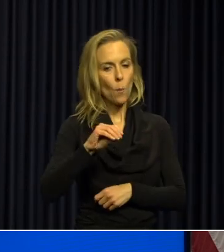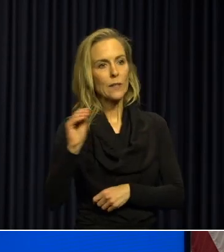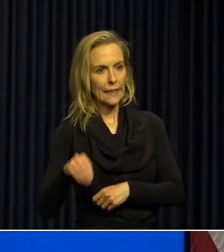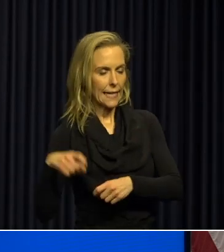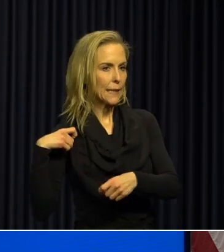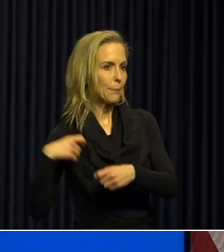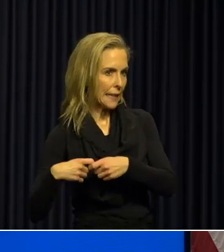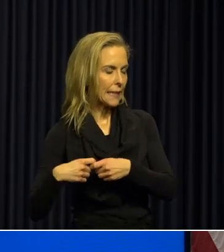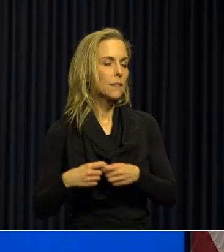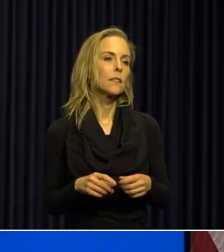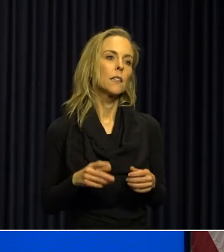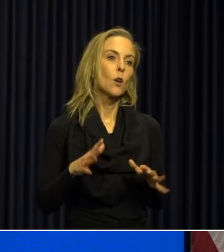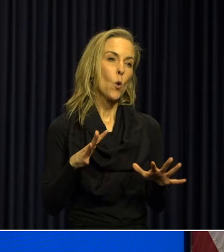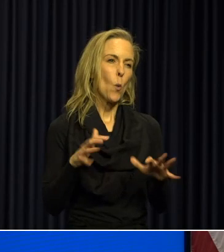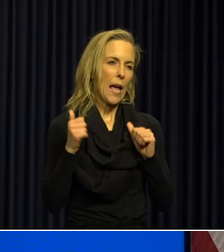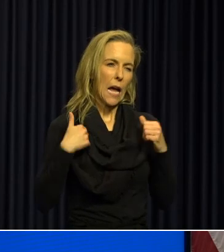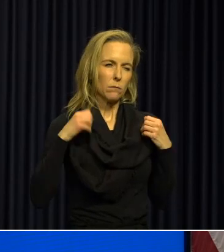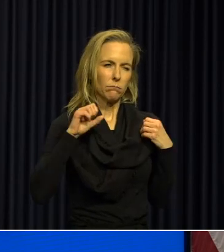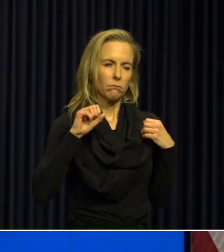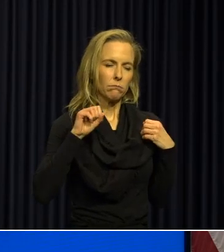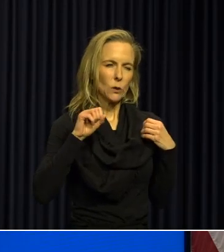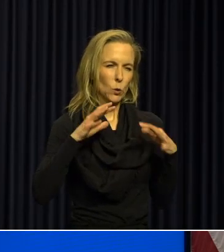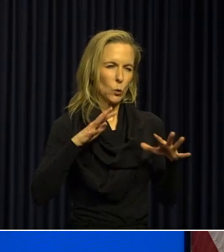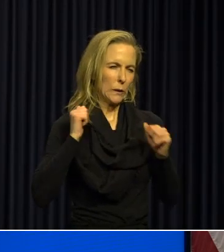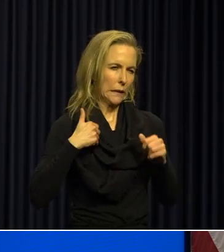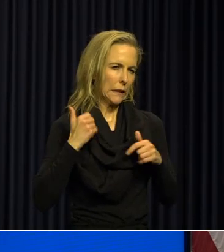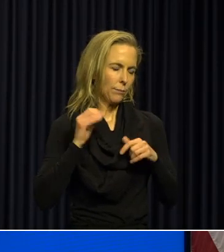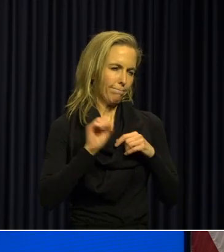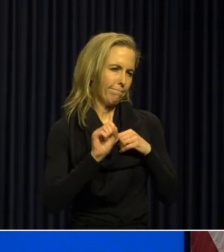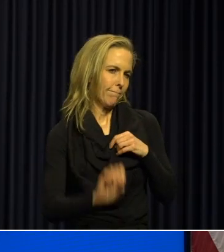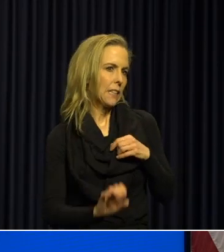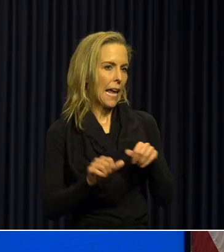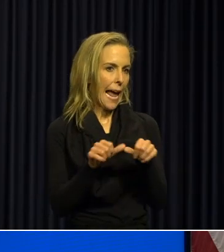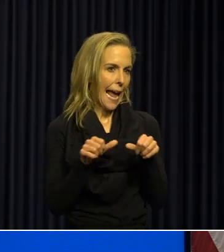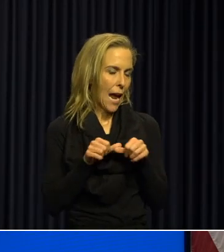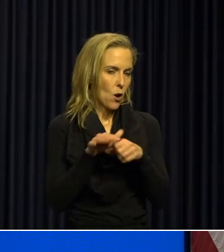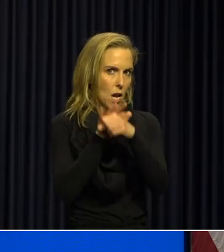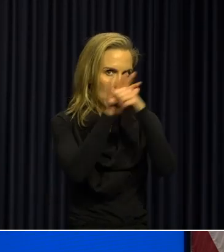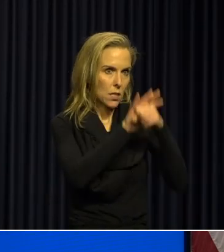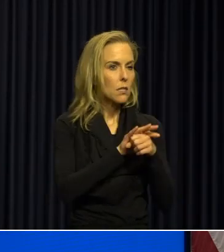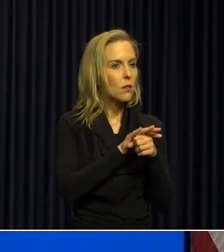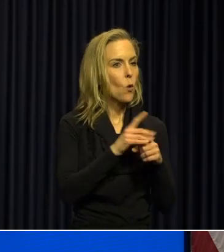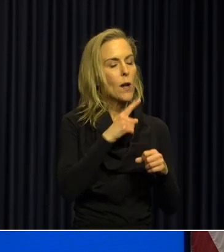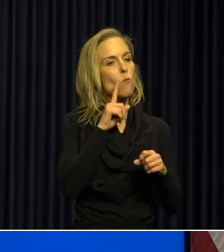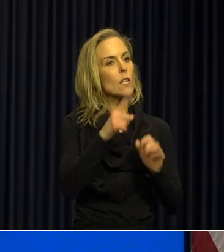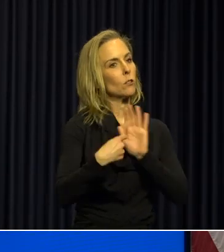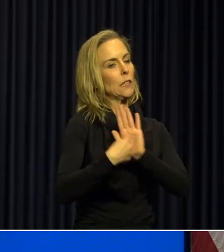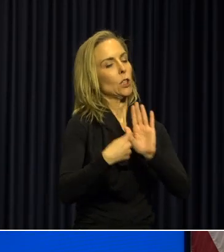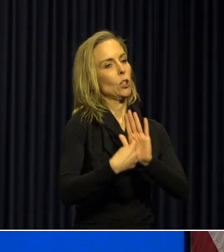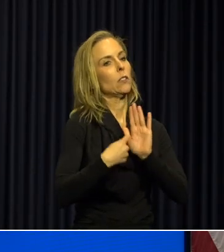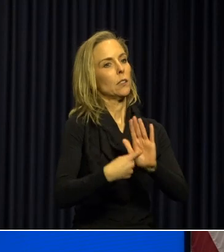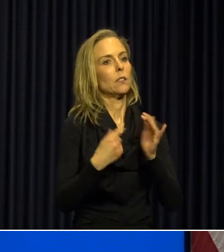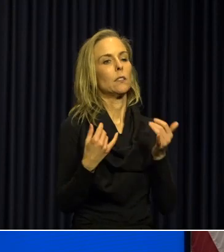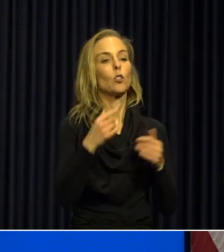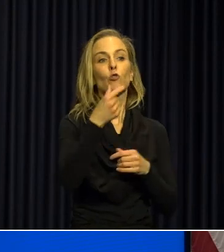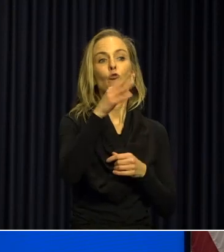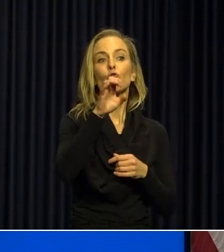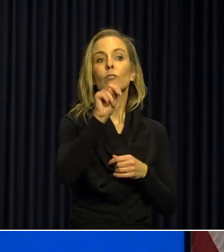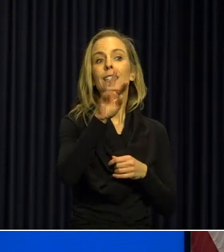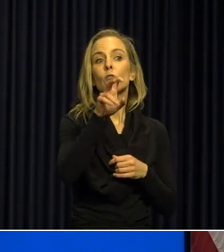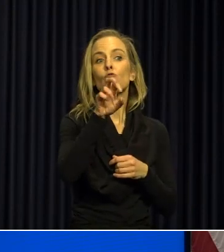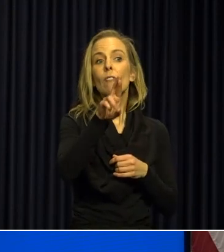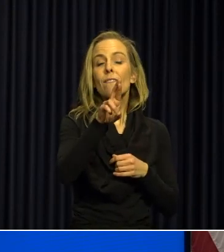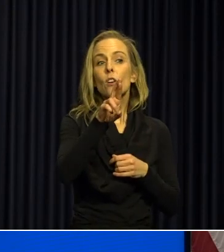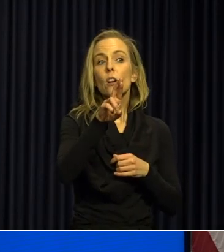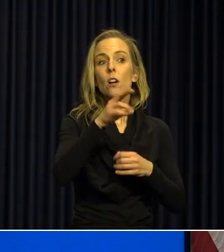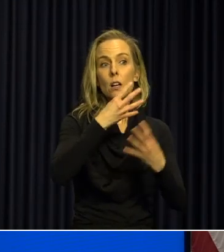Hispanic. Very quickly, let's go through a couple of the areas that we have been highlighting. Green River Correctional